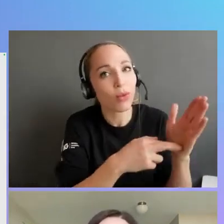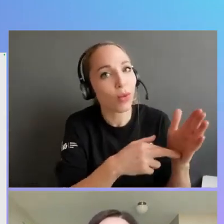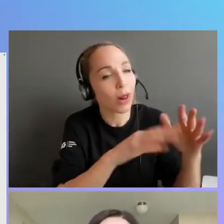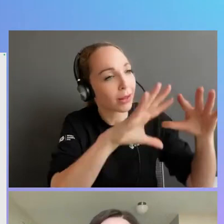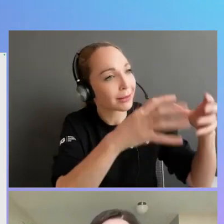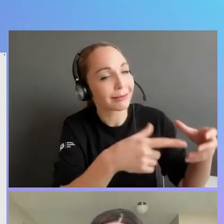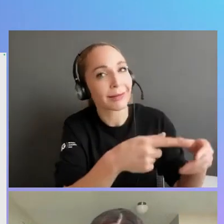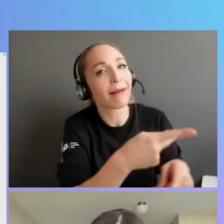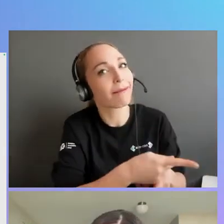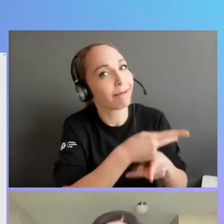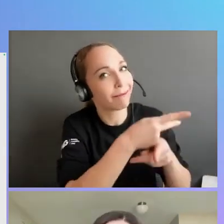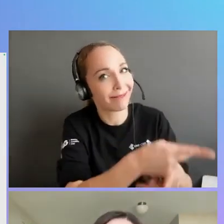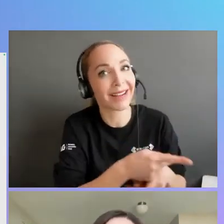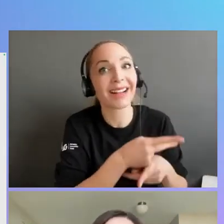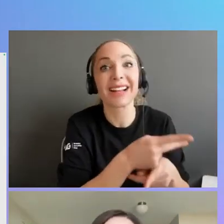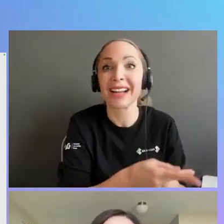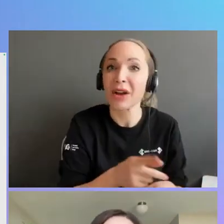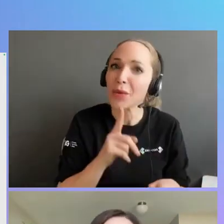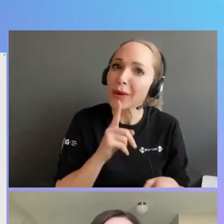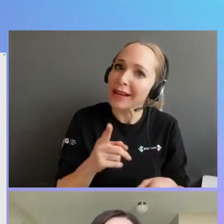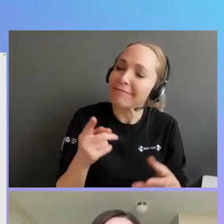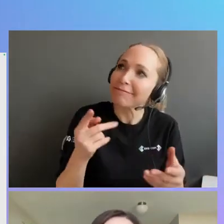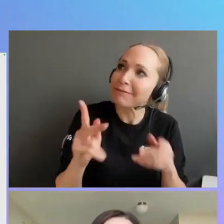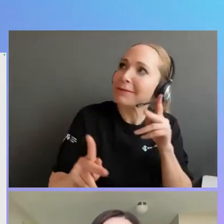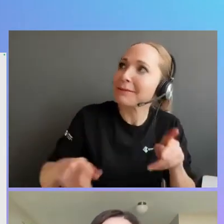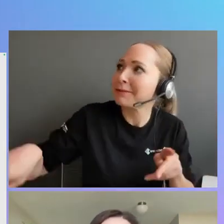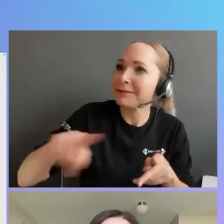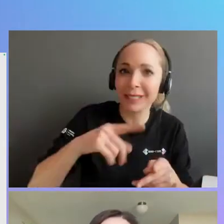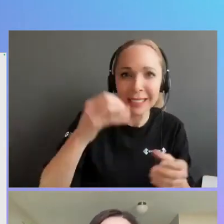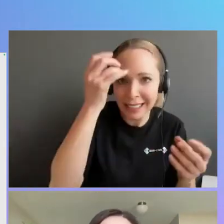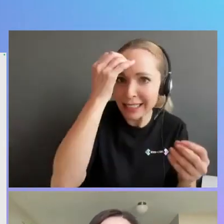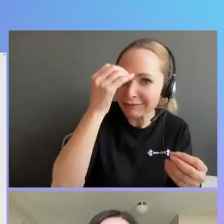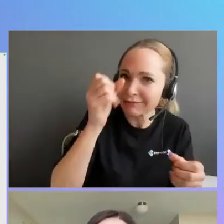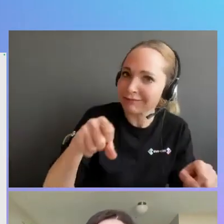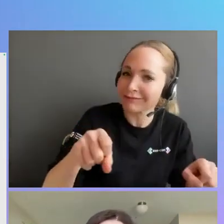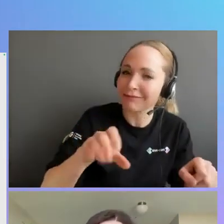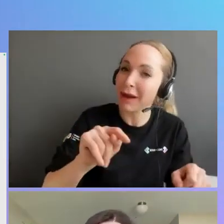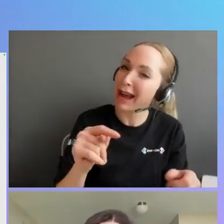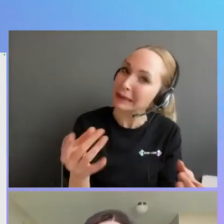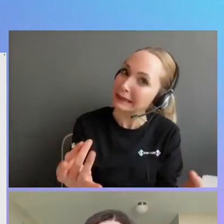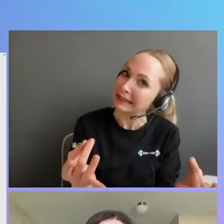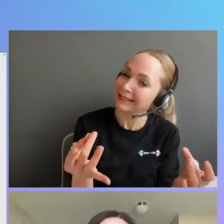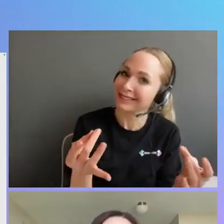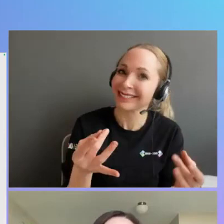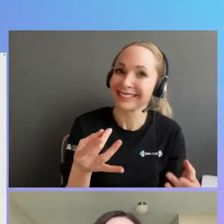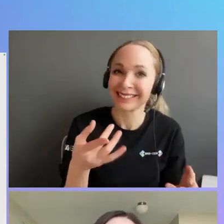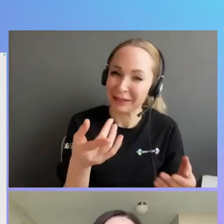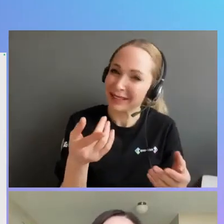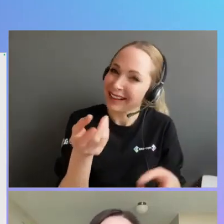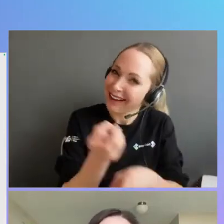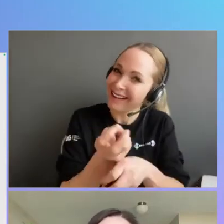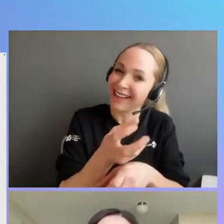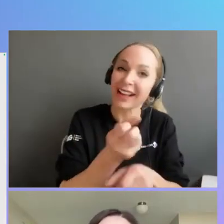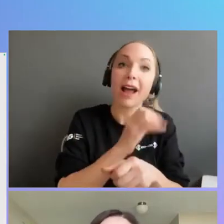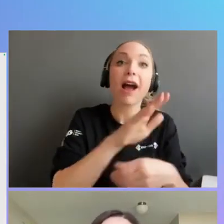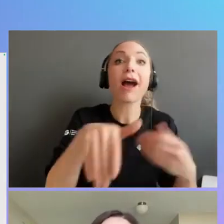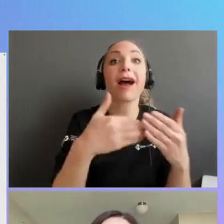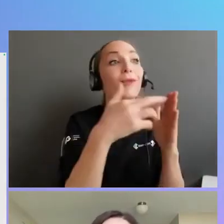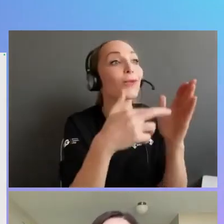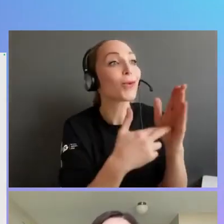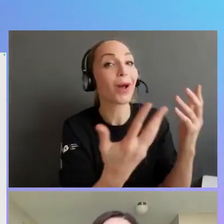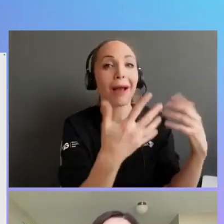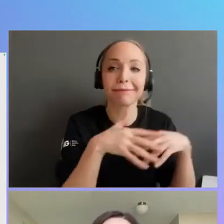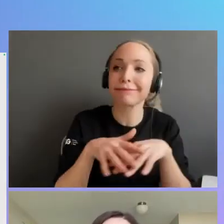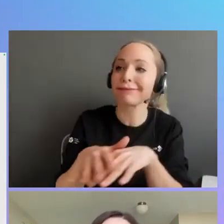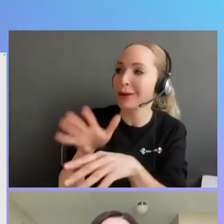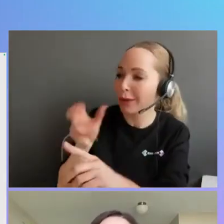complex field for mobile app accessibility. And so it is tricky to get all the mobile rules working in a way that really is going to give you